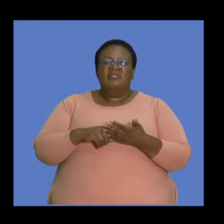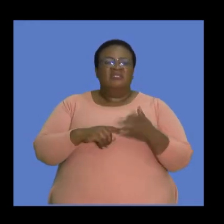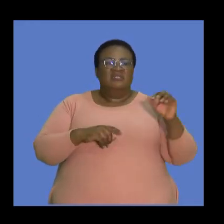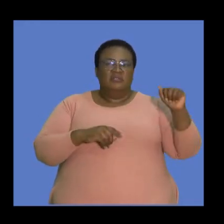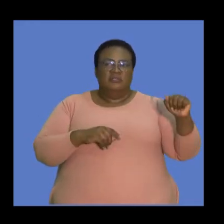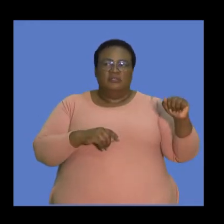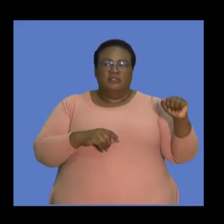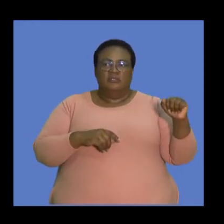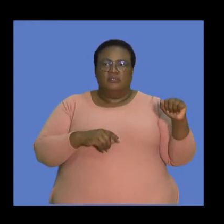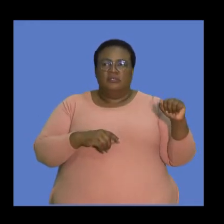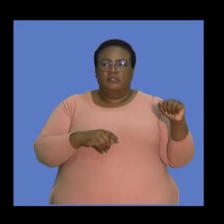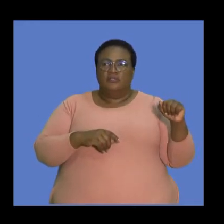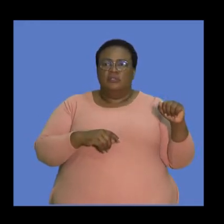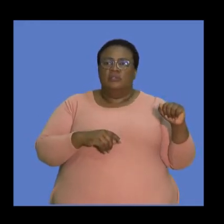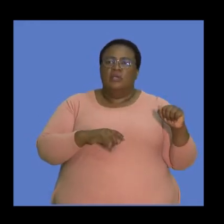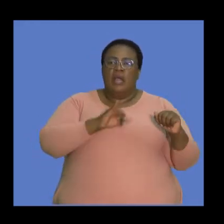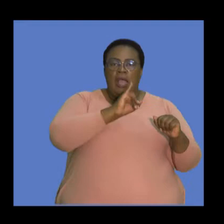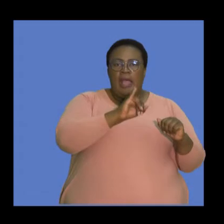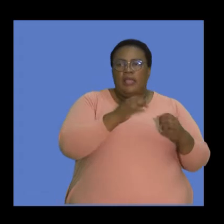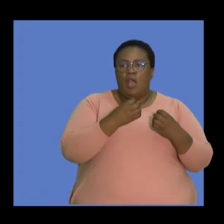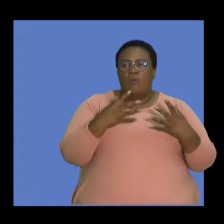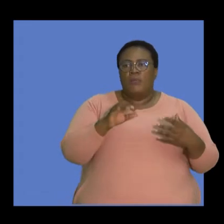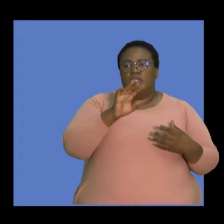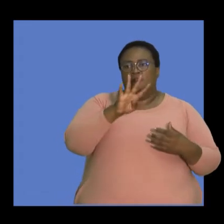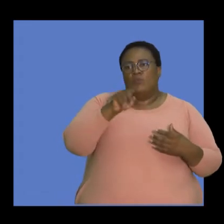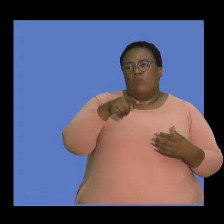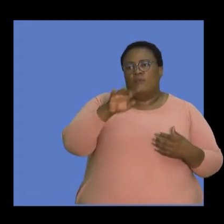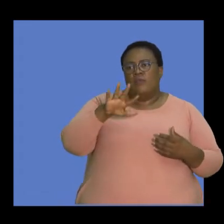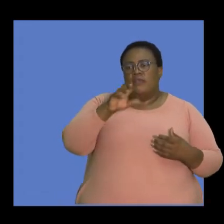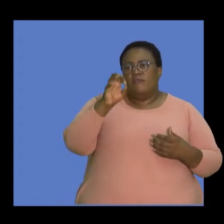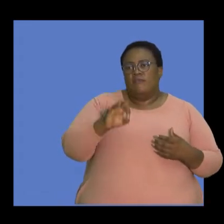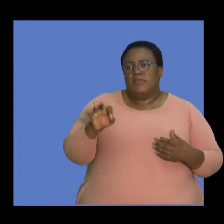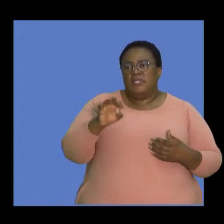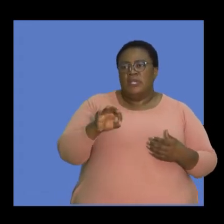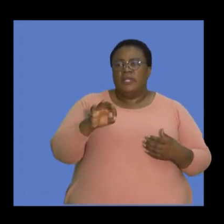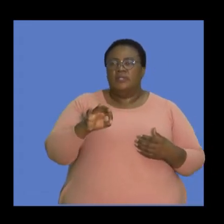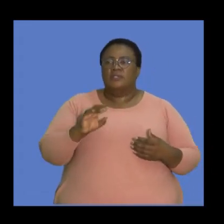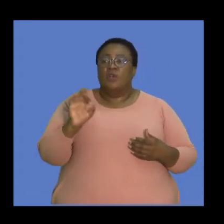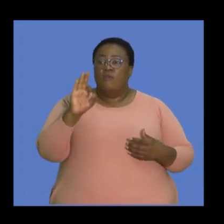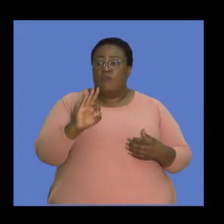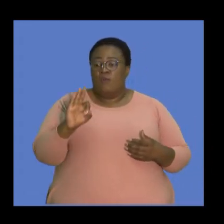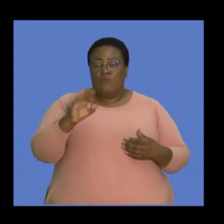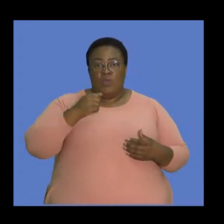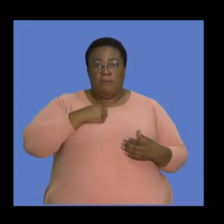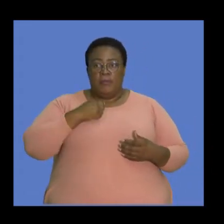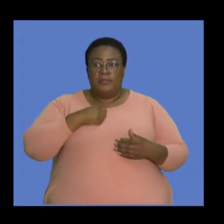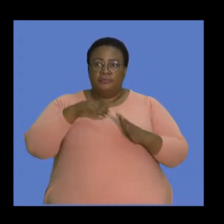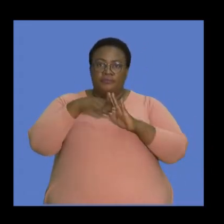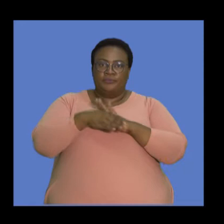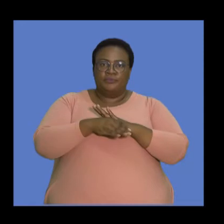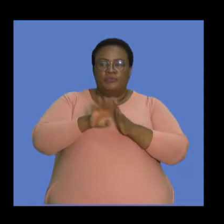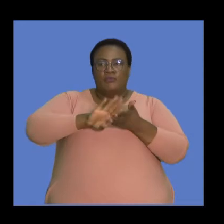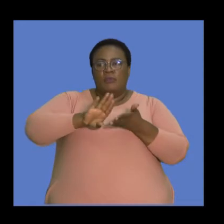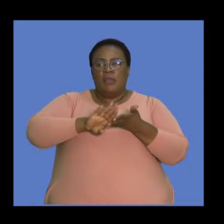is what I do not know. My I is 4.5%, so my formula will be on a reducing